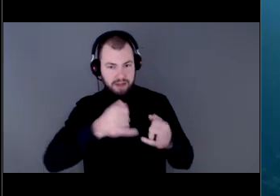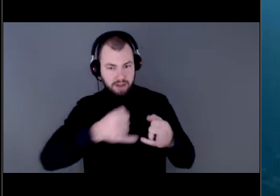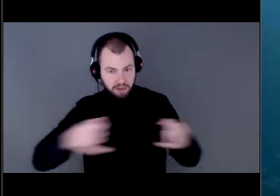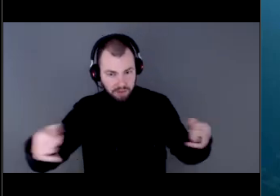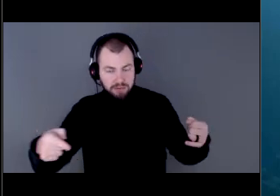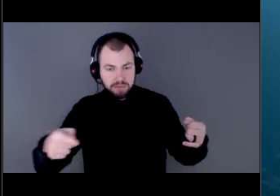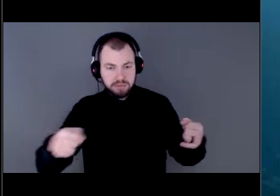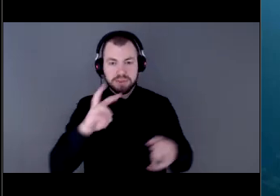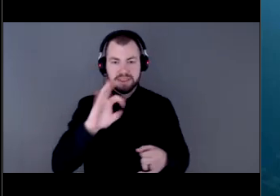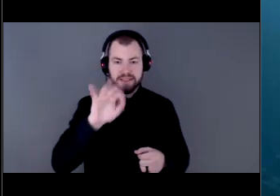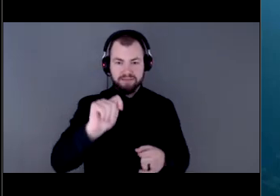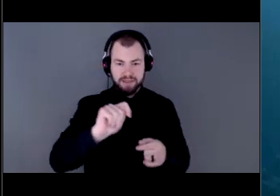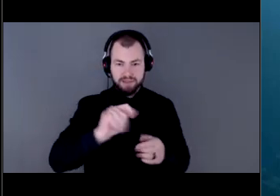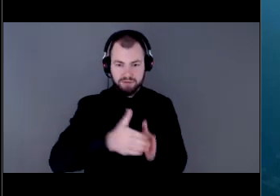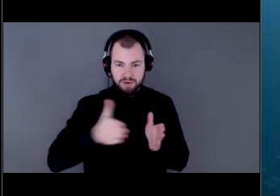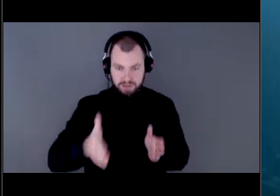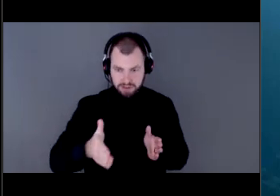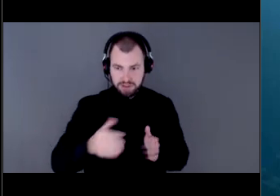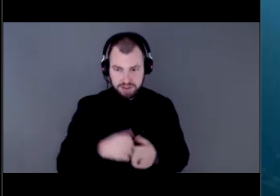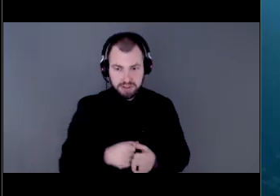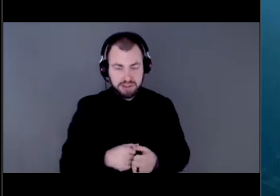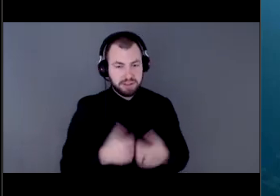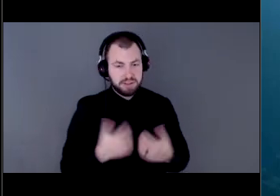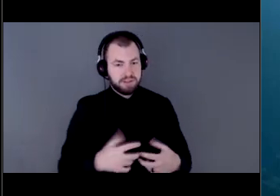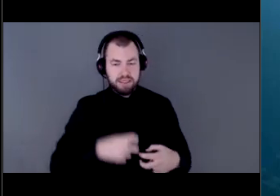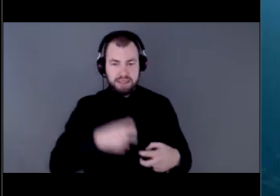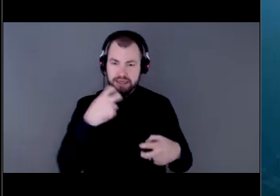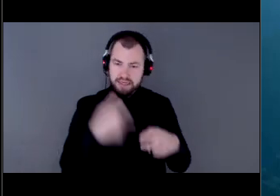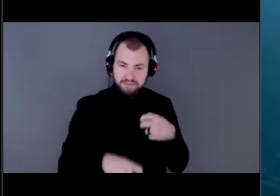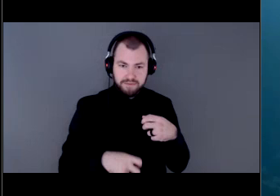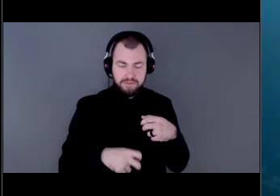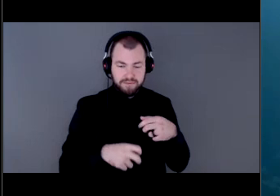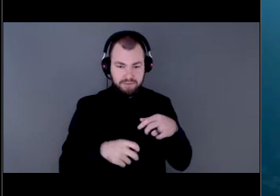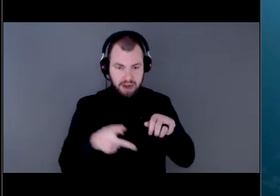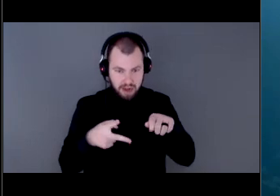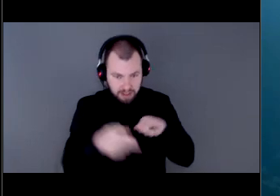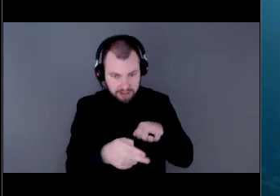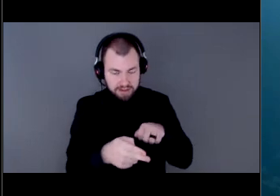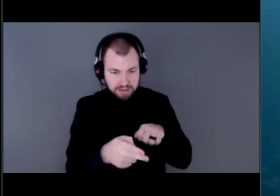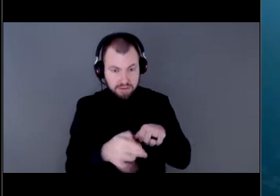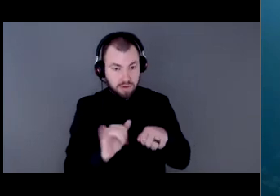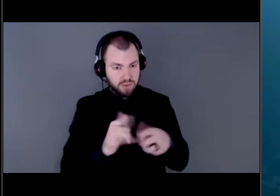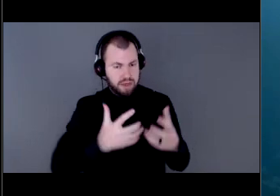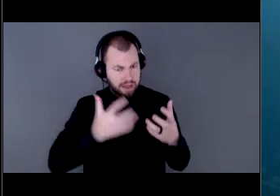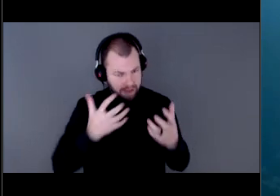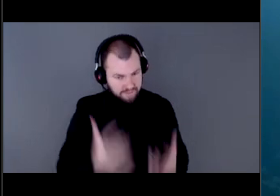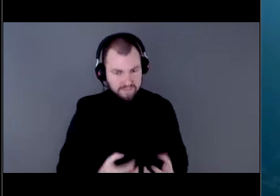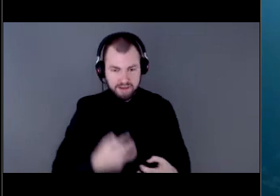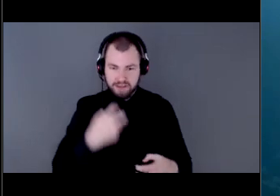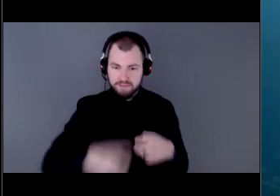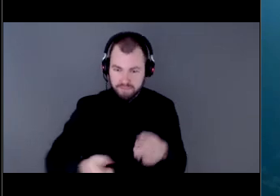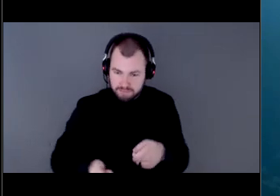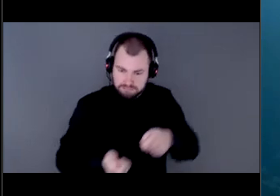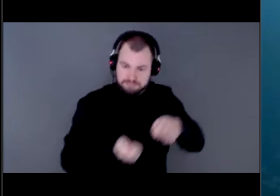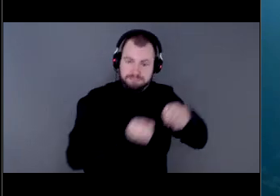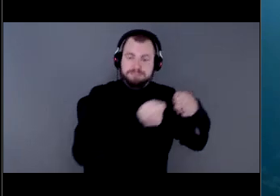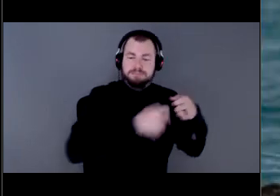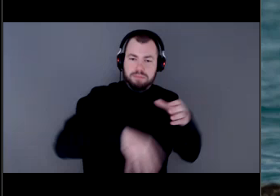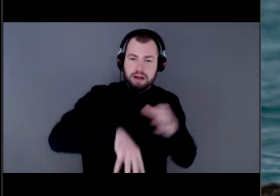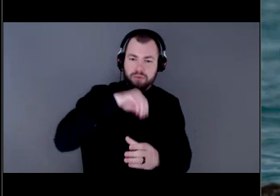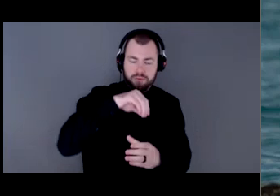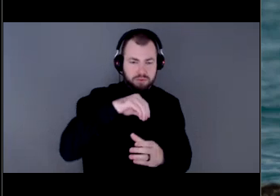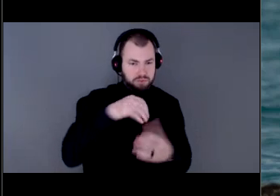across, and incredibly difficult to cut underwater. Also incredibly heavy and difficult to pull out of the water, and can be